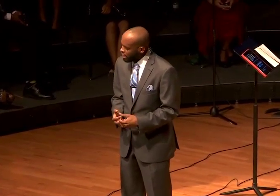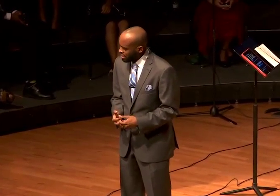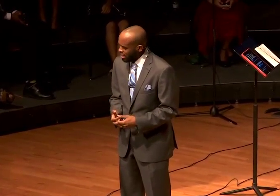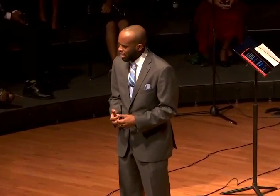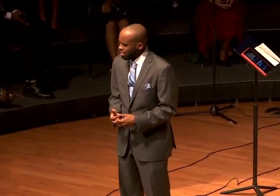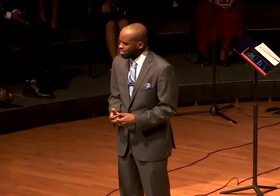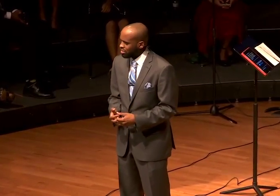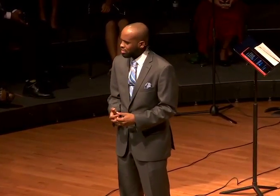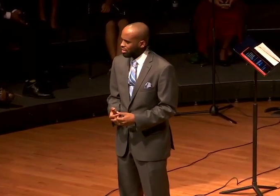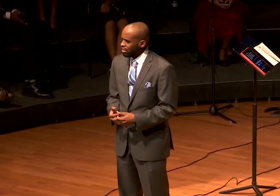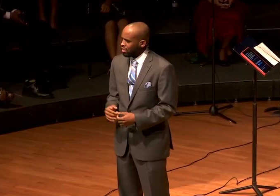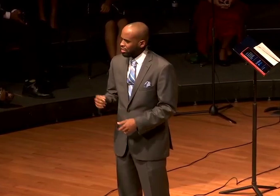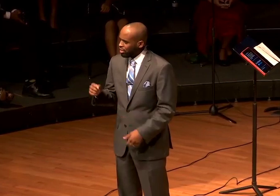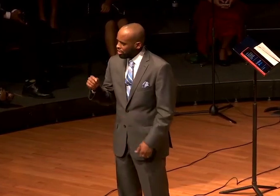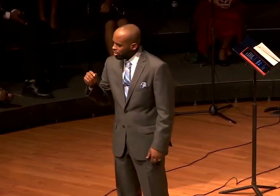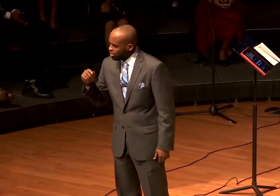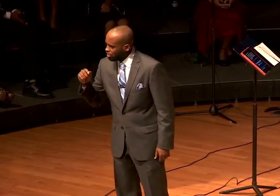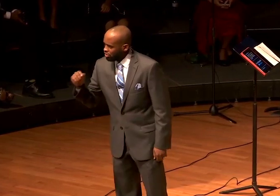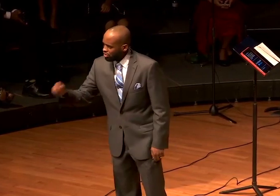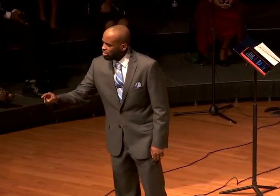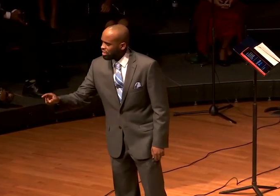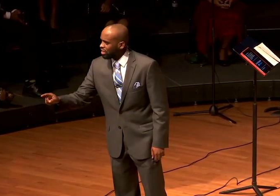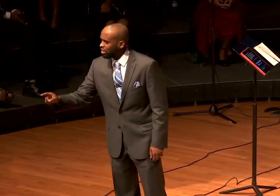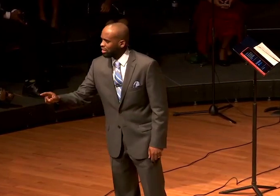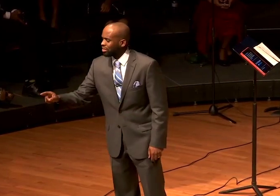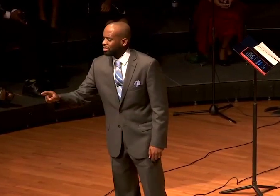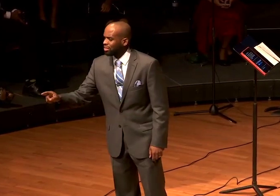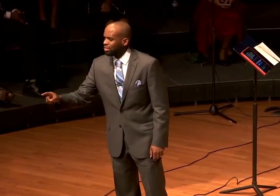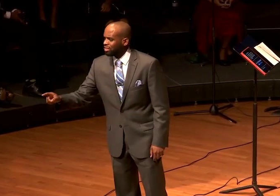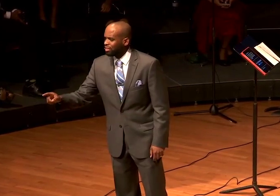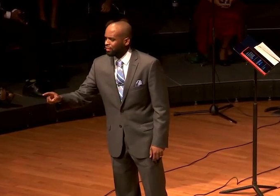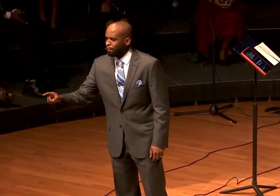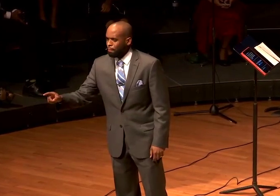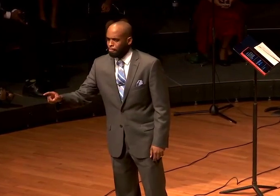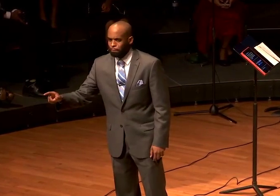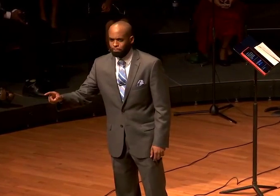and recognize you need a hug.